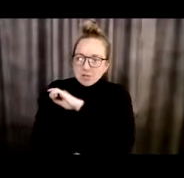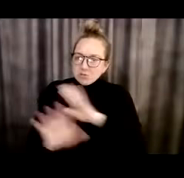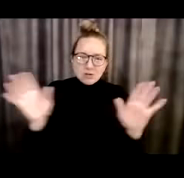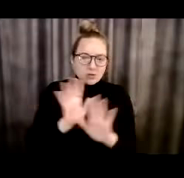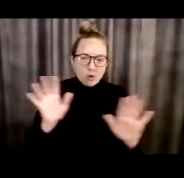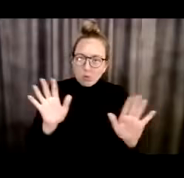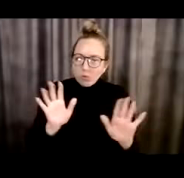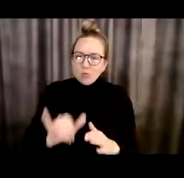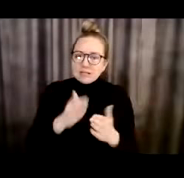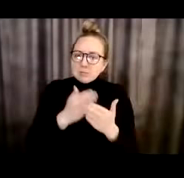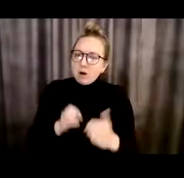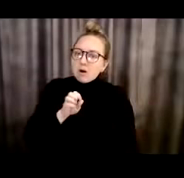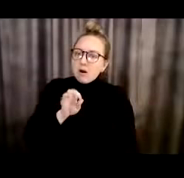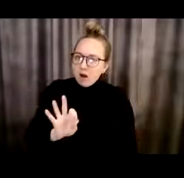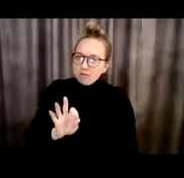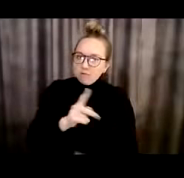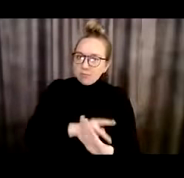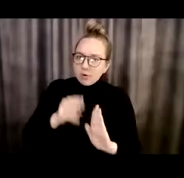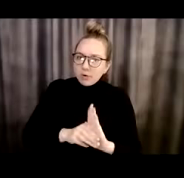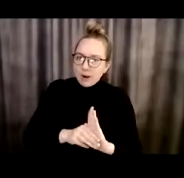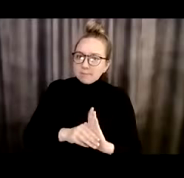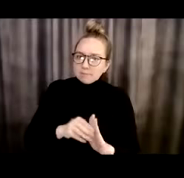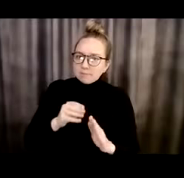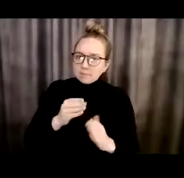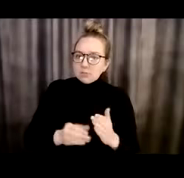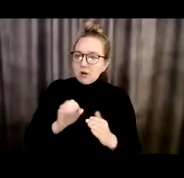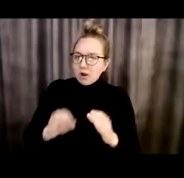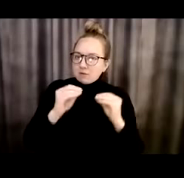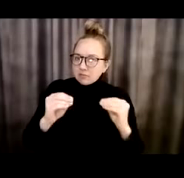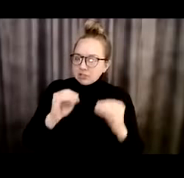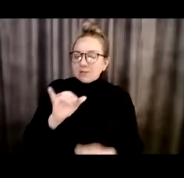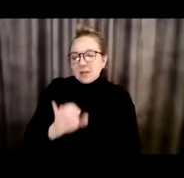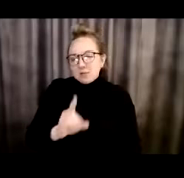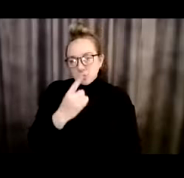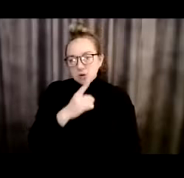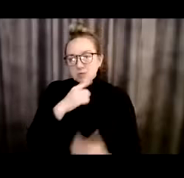program. So, I mean, that was pretty strong within our conversation.